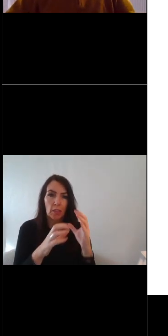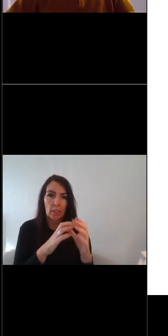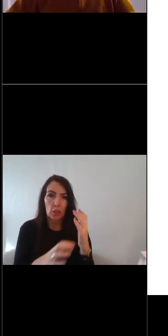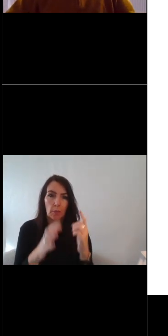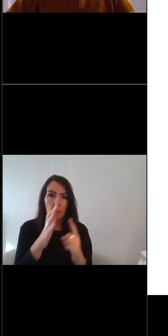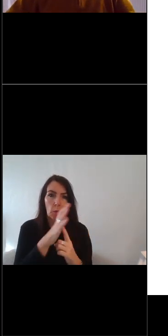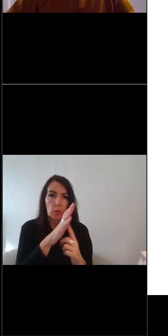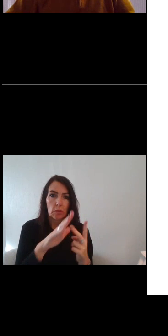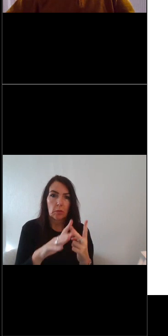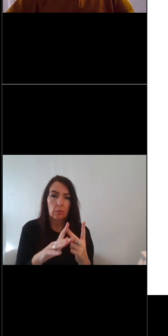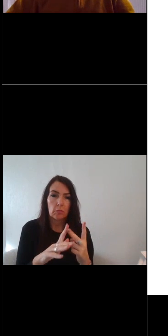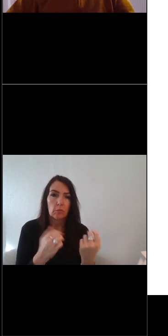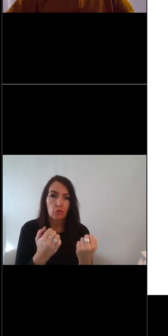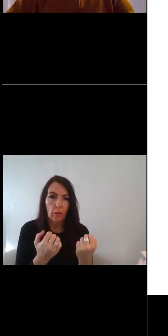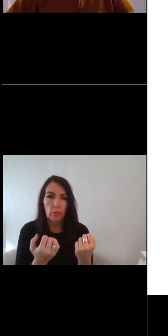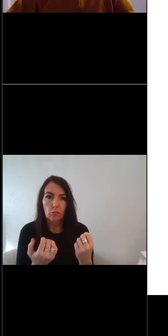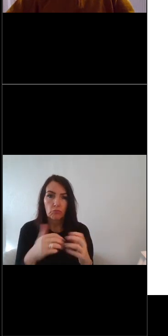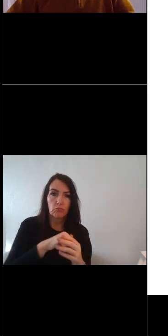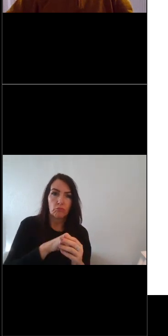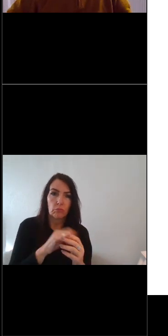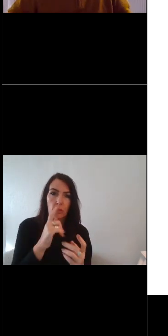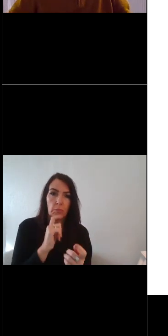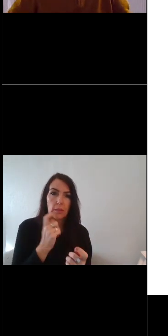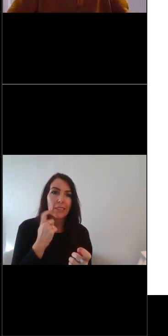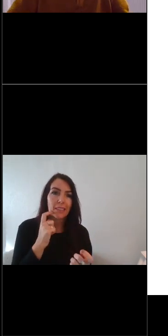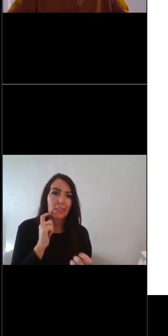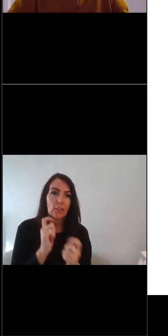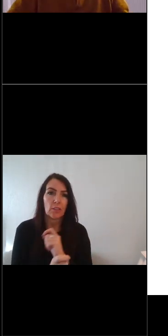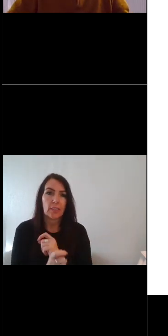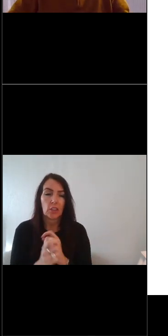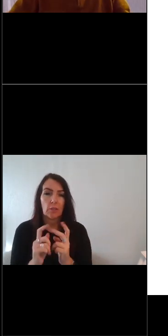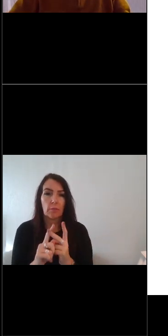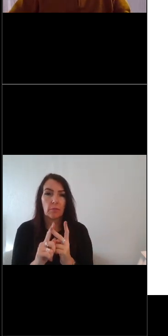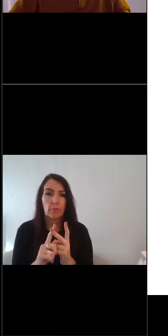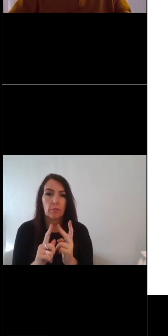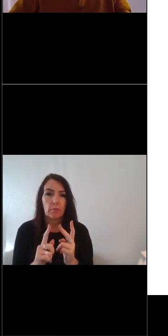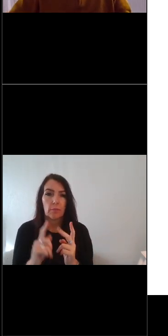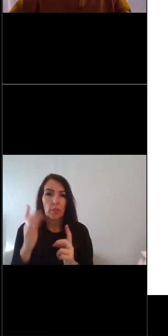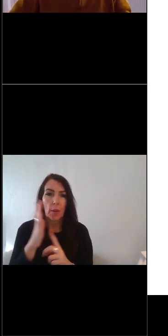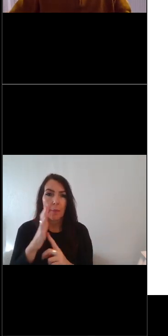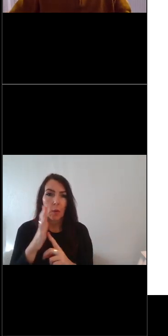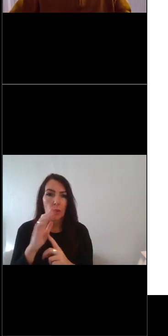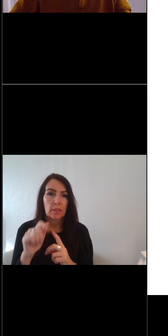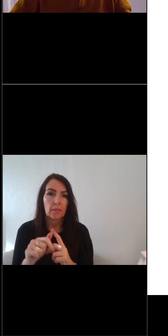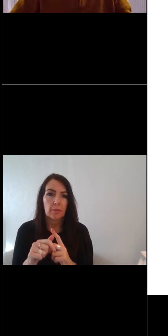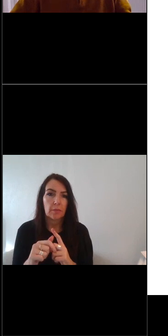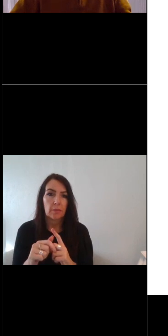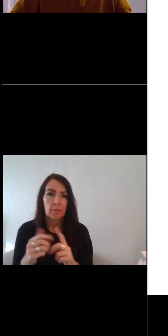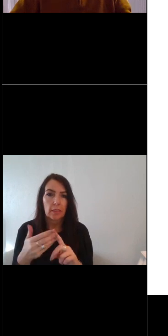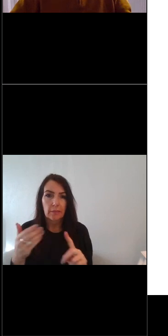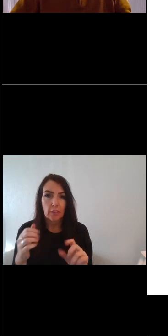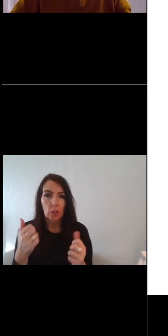keeping the drivers on board can make the transition easier. It's really important to identify good drivers who can help spread